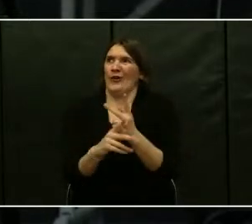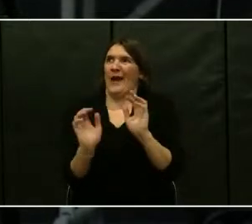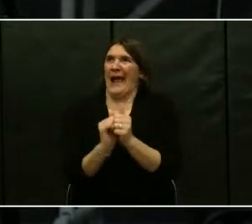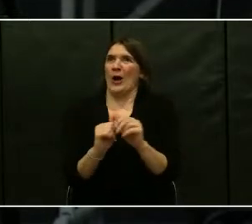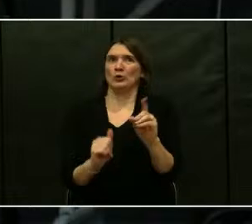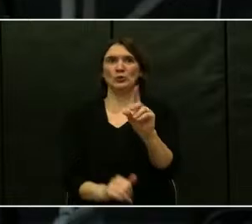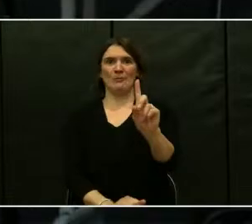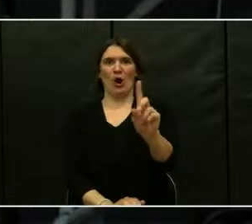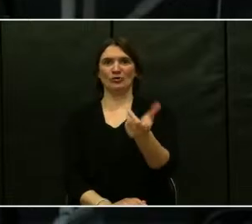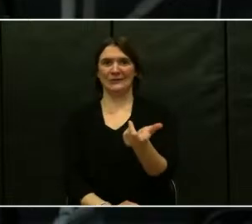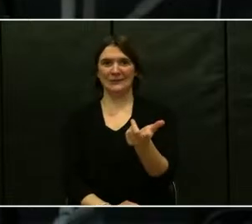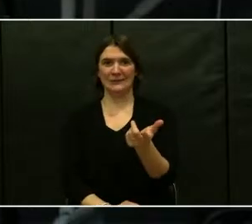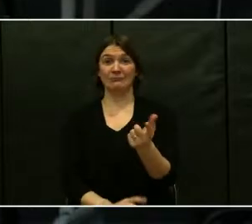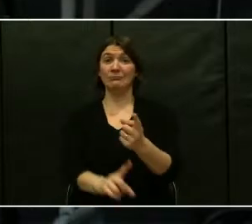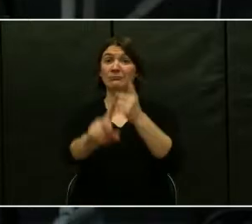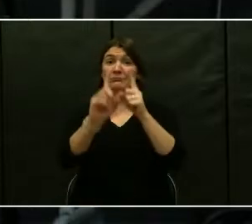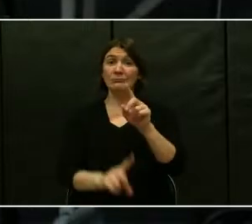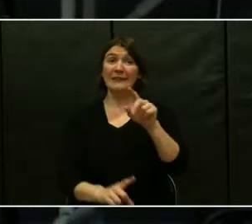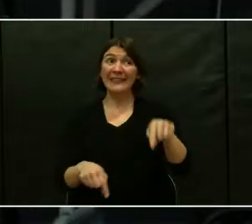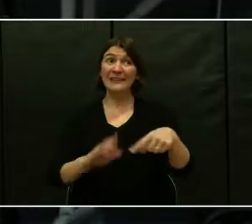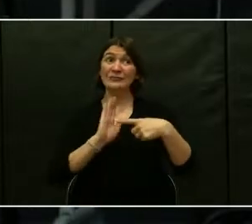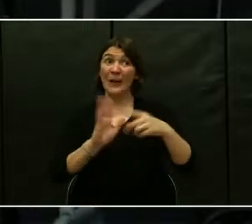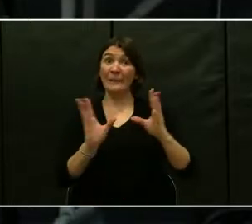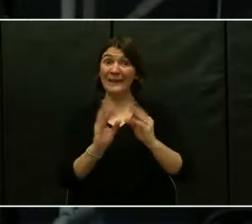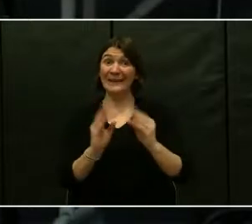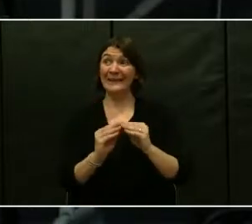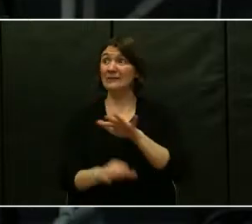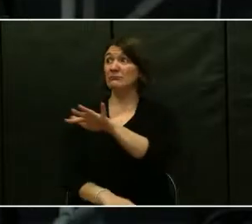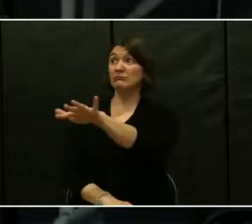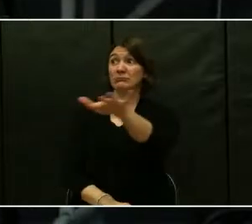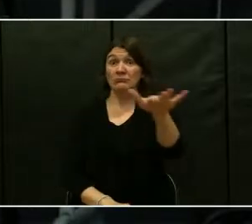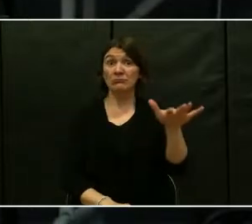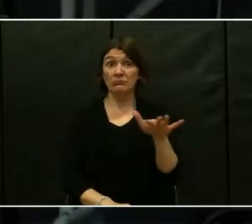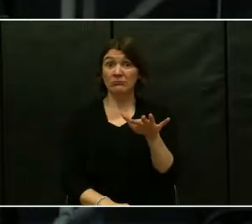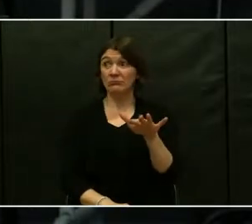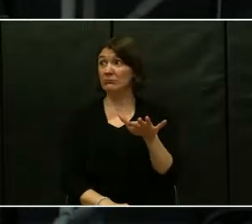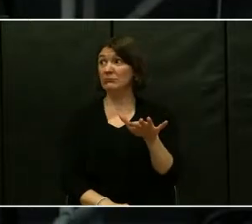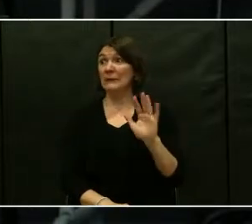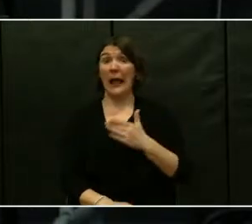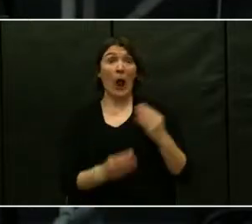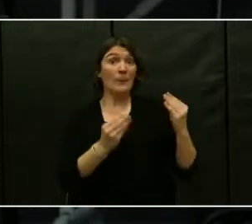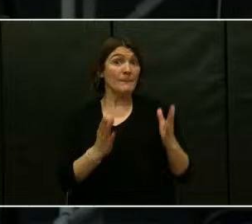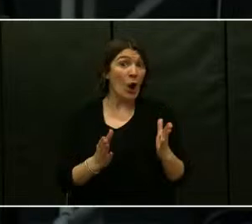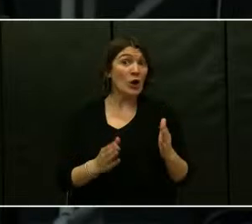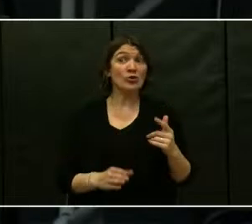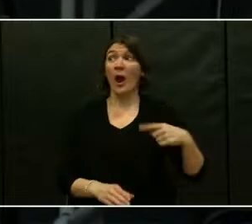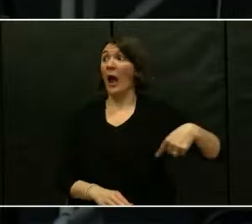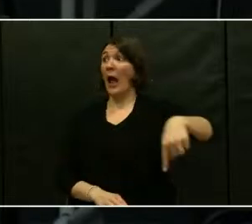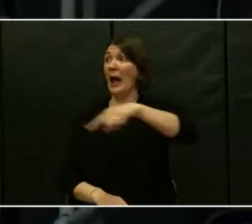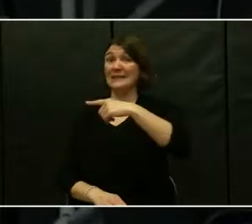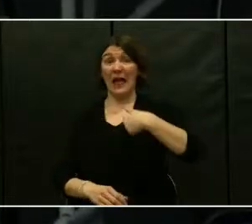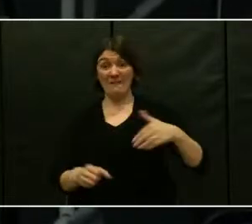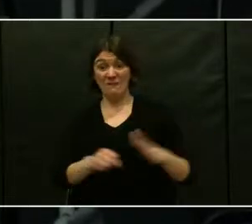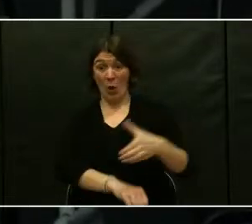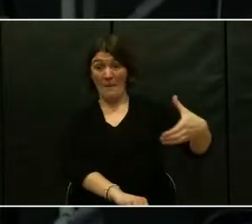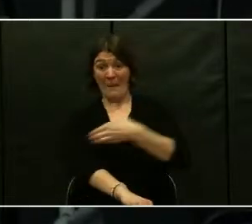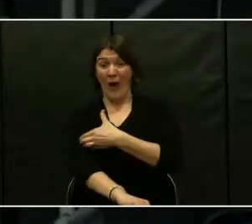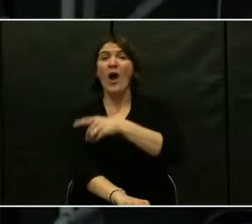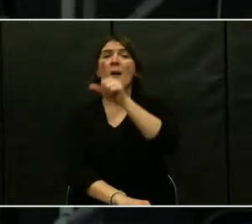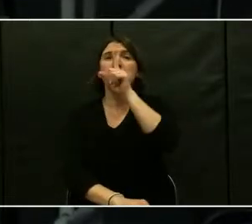the beauty of RTM is that no one in this room not even our esteemed moderator has absolute